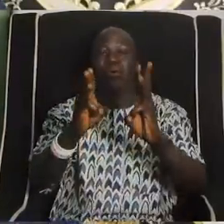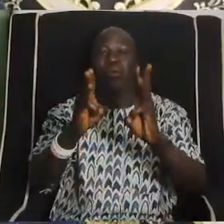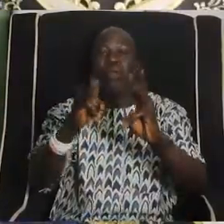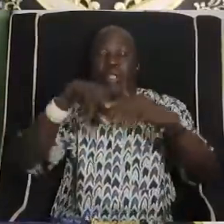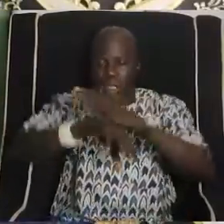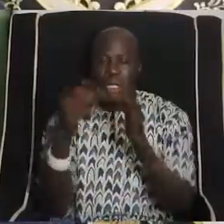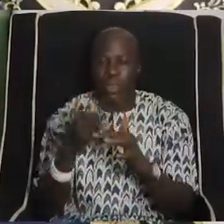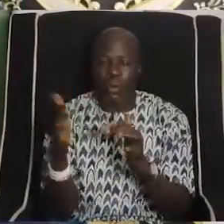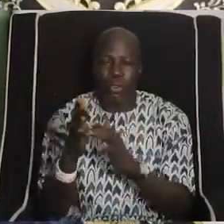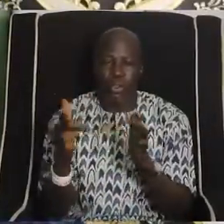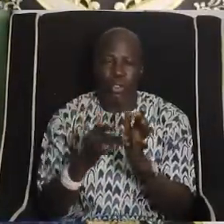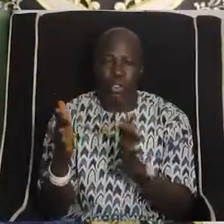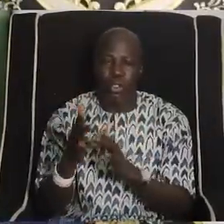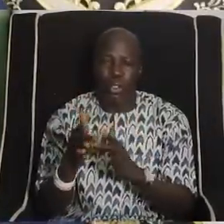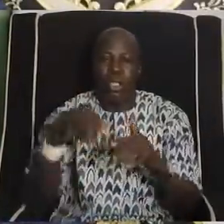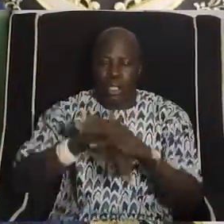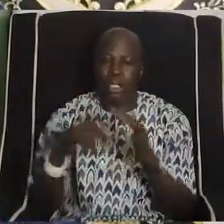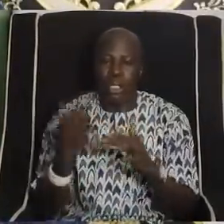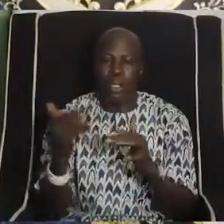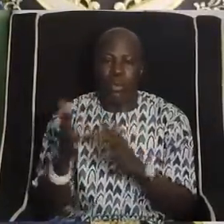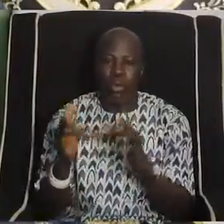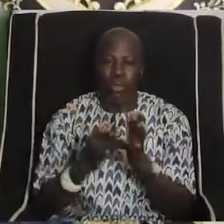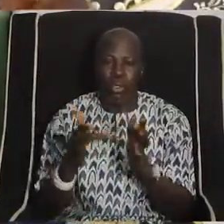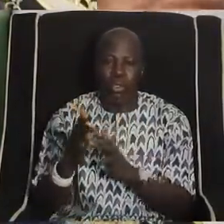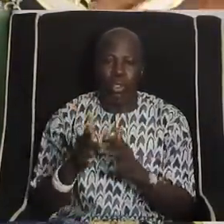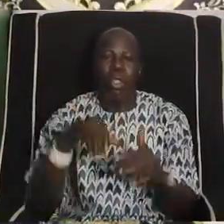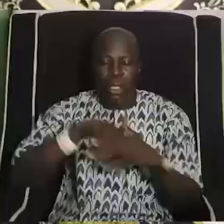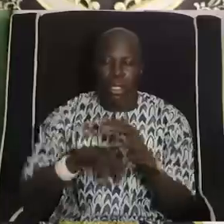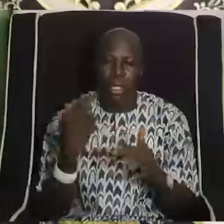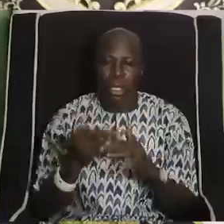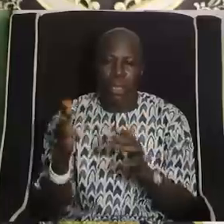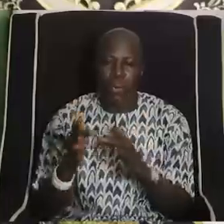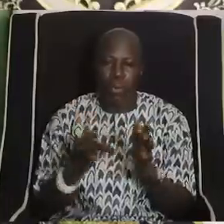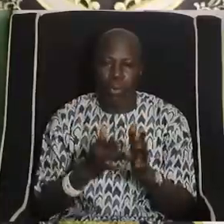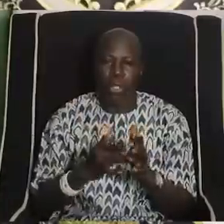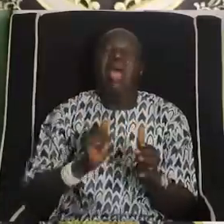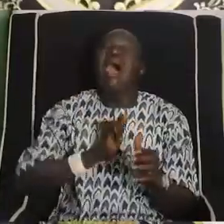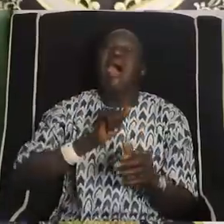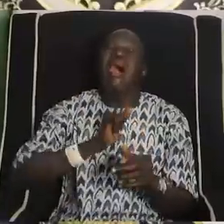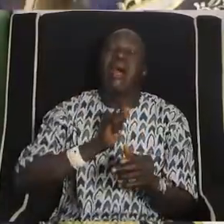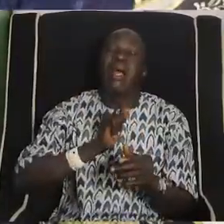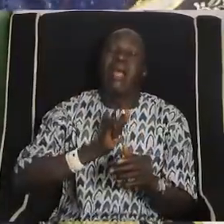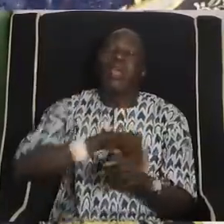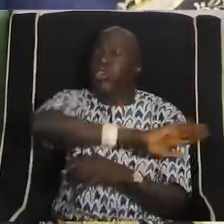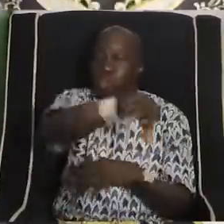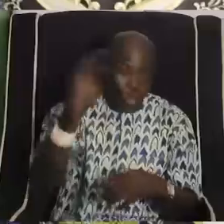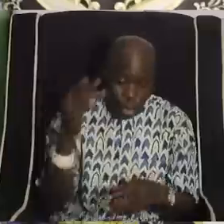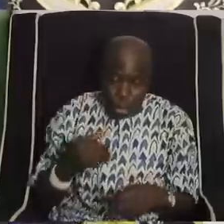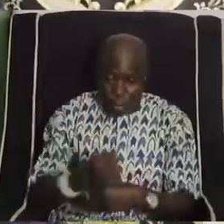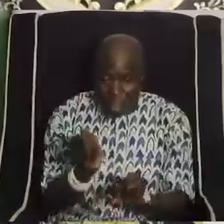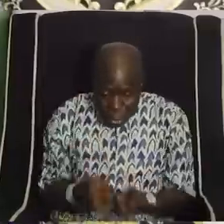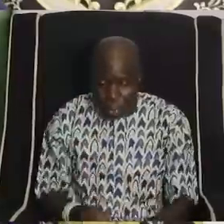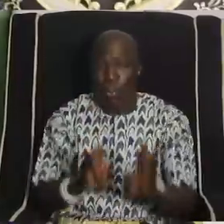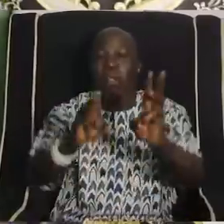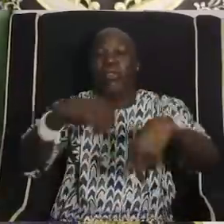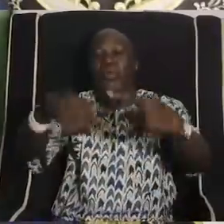In the name of Jesus. The in the name of Jesus. In the name of Jesus. And he said, oh, my Lord, the